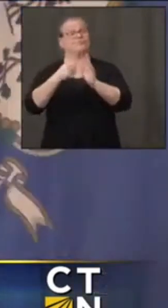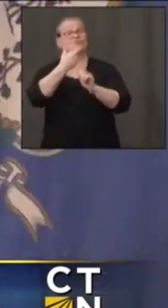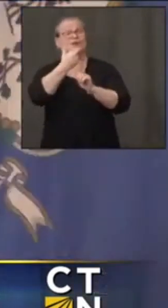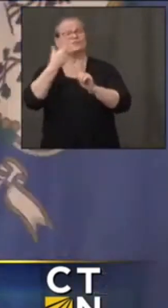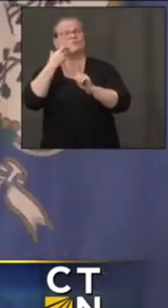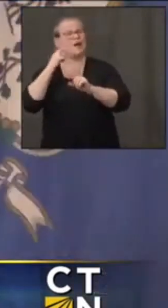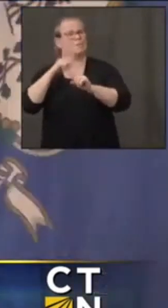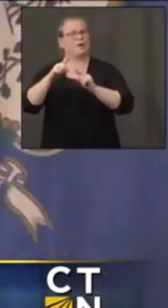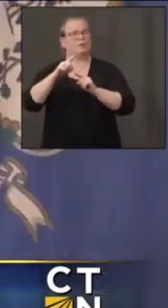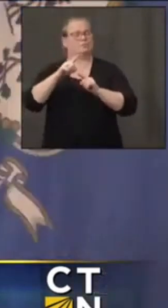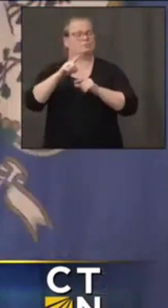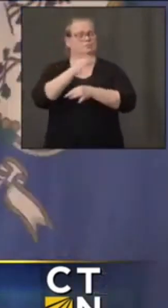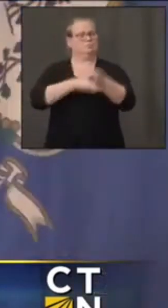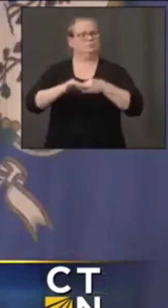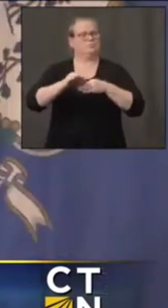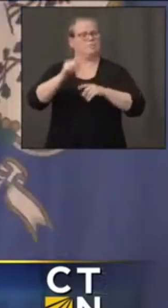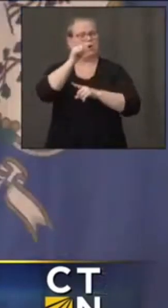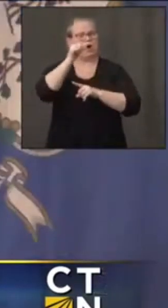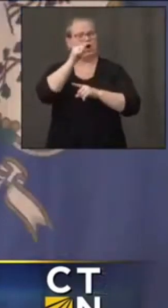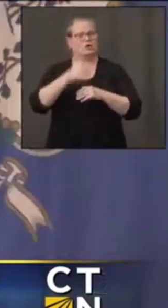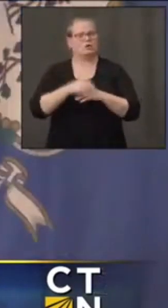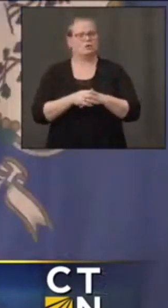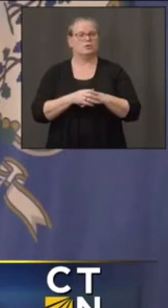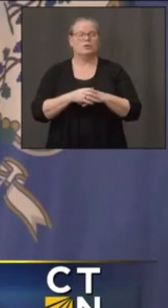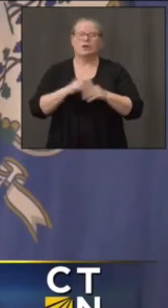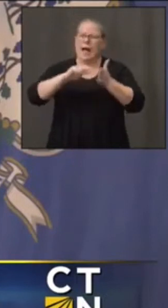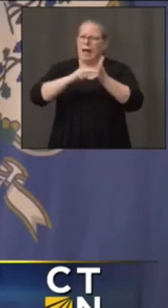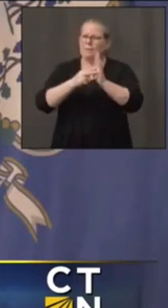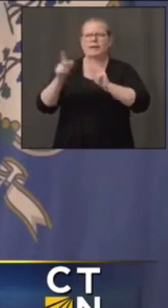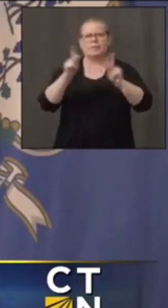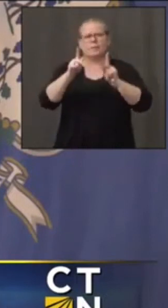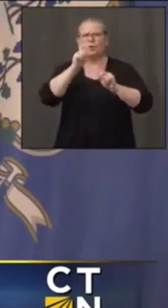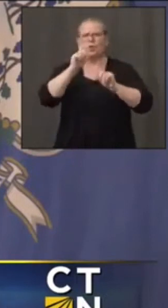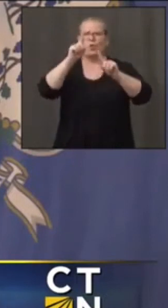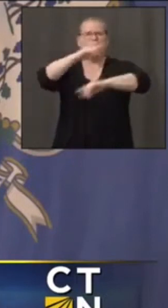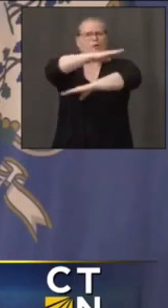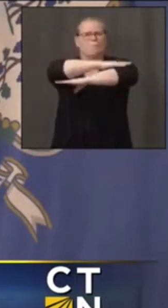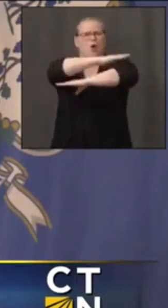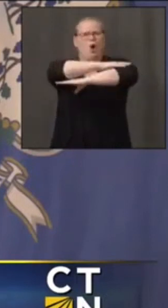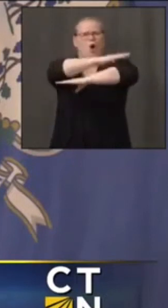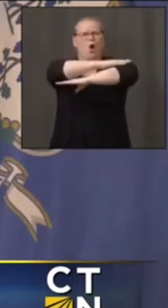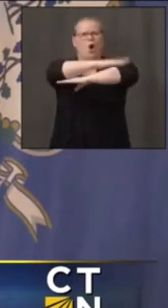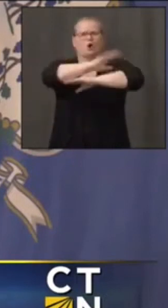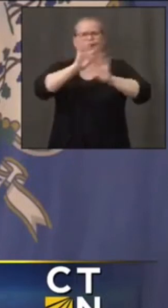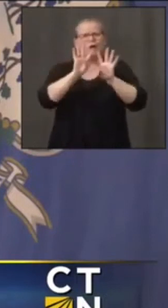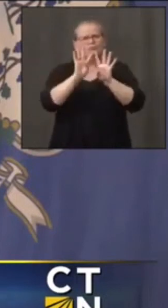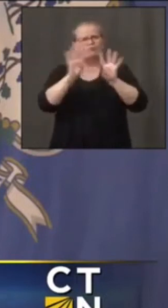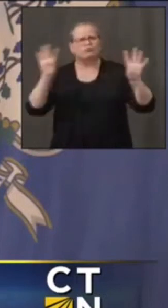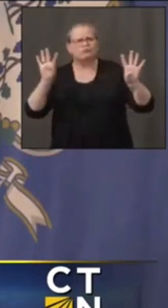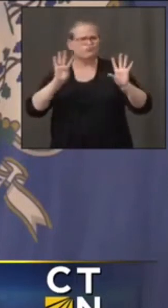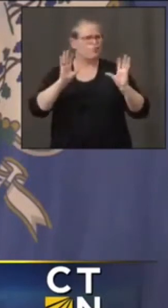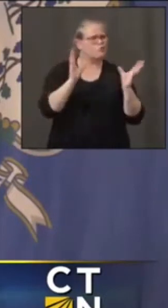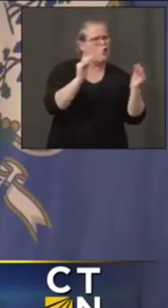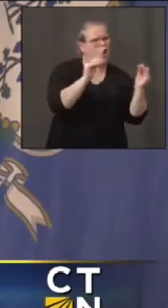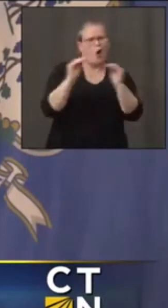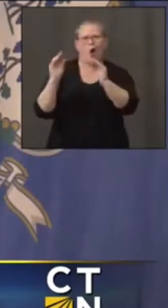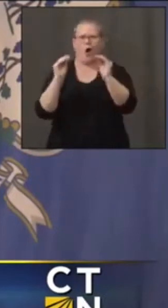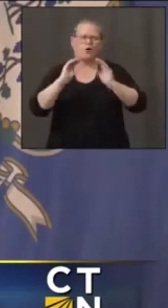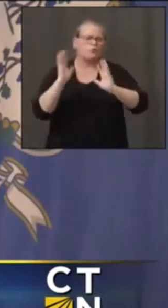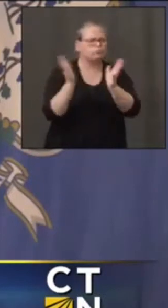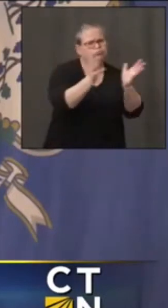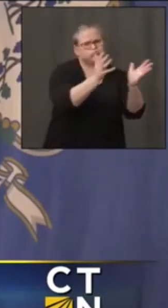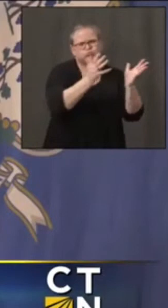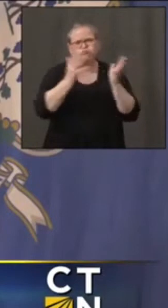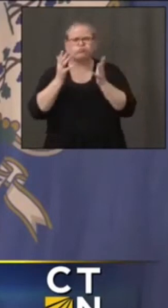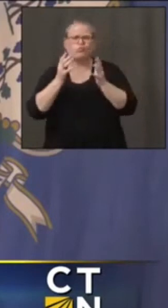around the bar, standing up, masks off, having drinking and not eating anything. To